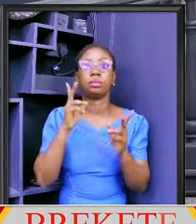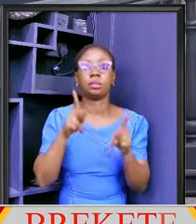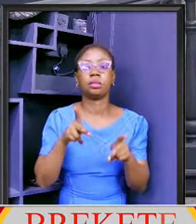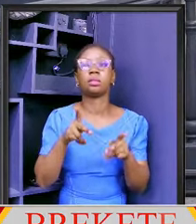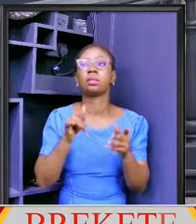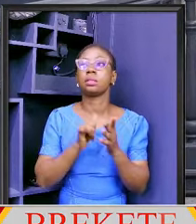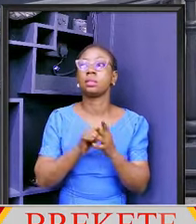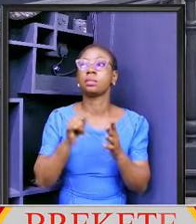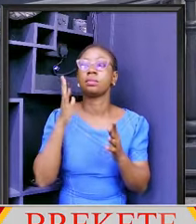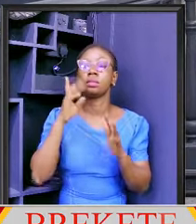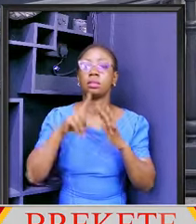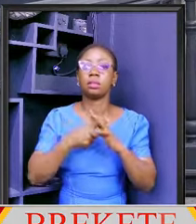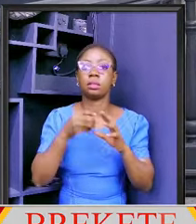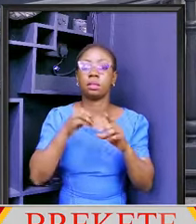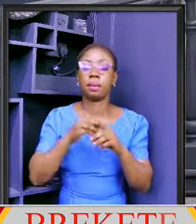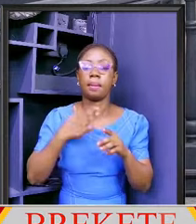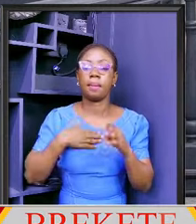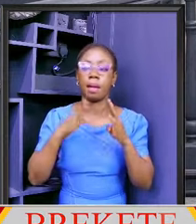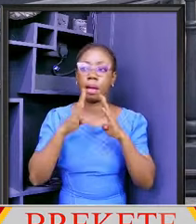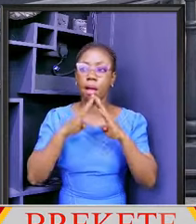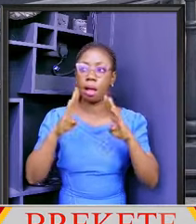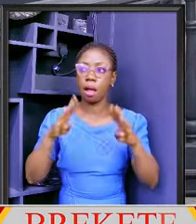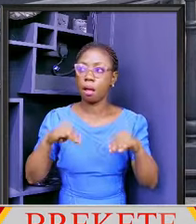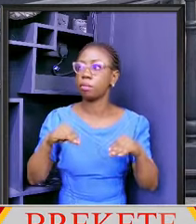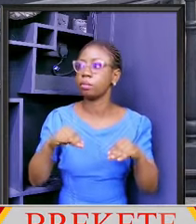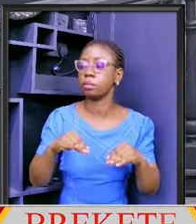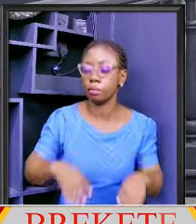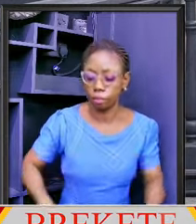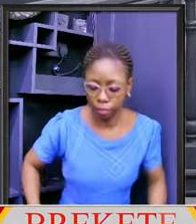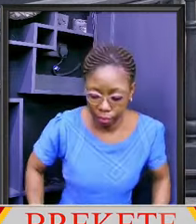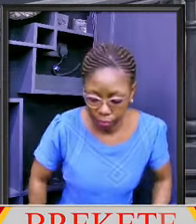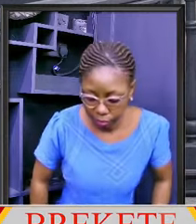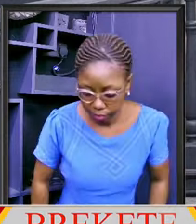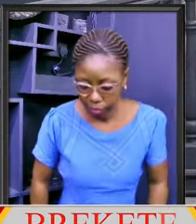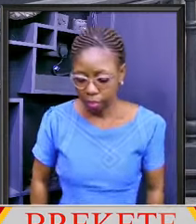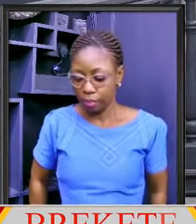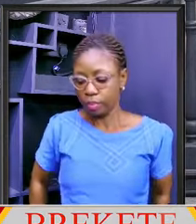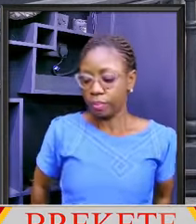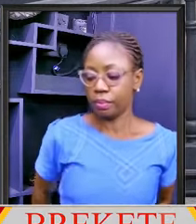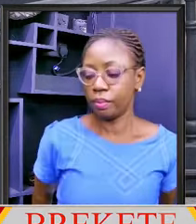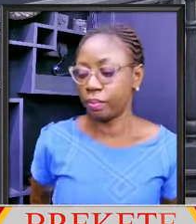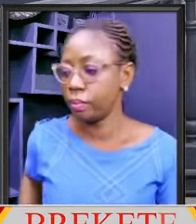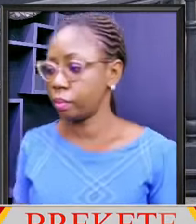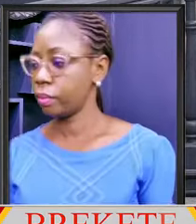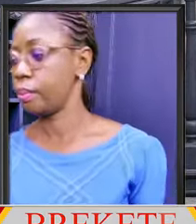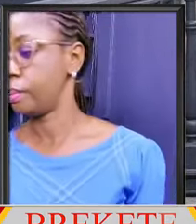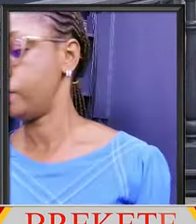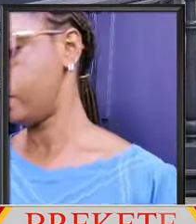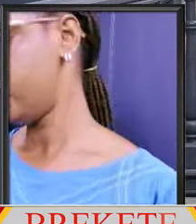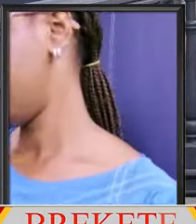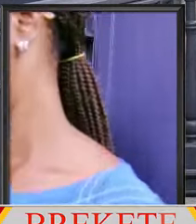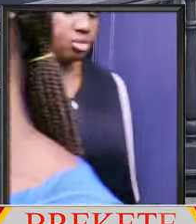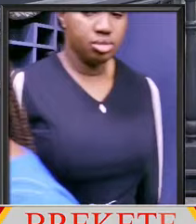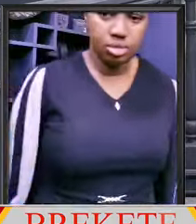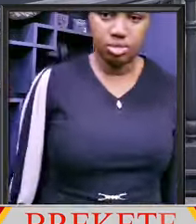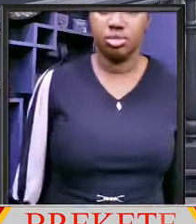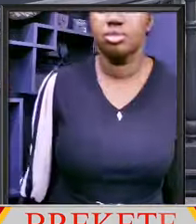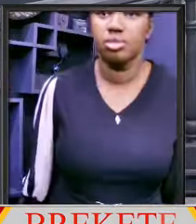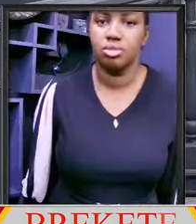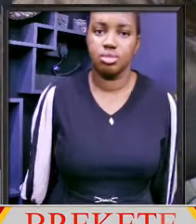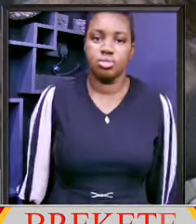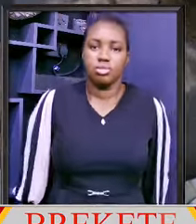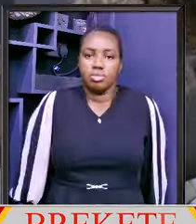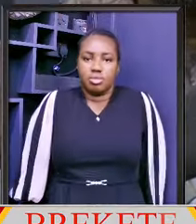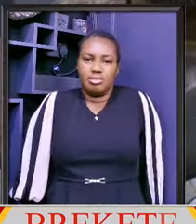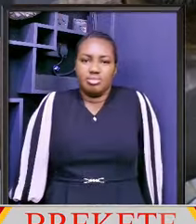in Lagos, my house. That your house, yes, it started in my. You know, say the one for Joss, now from Coach Aminu Papa house,